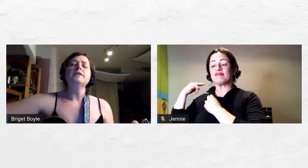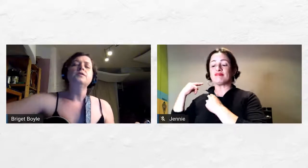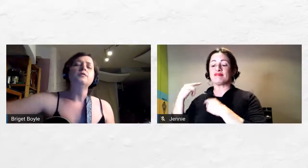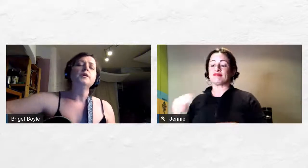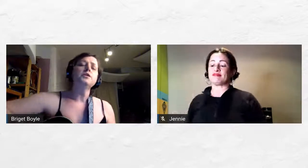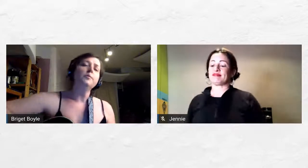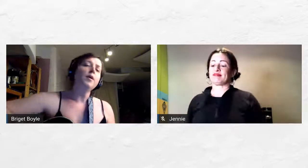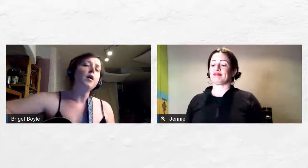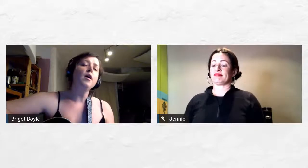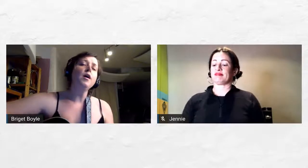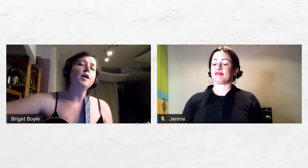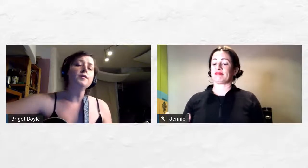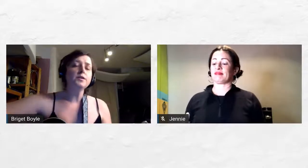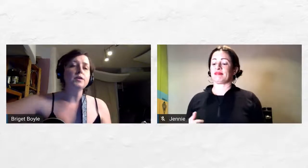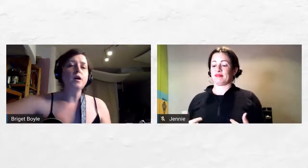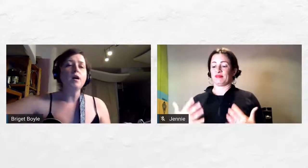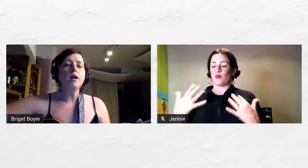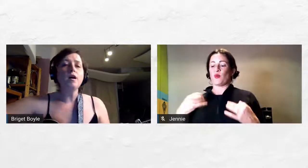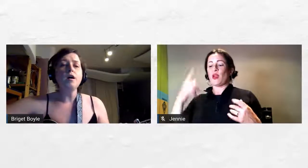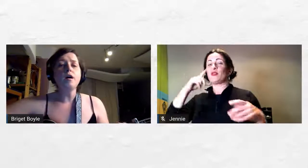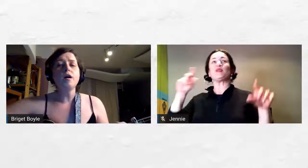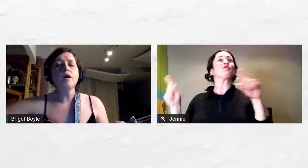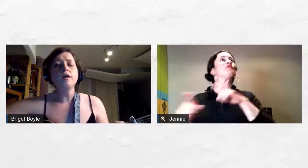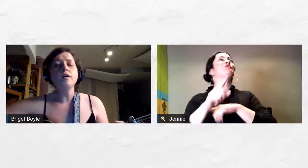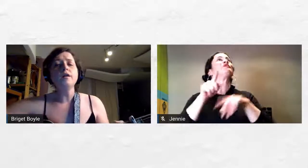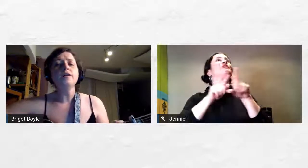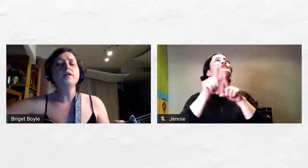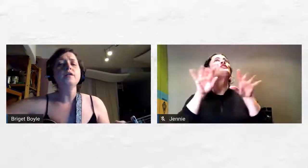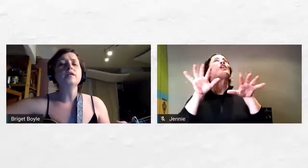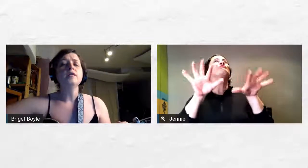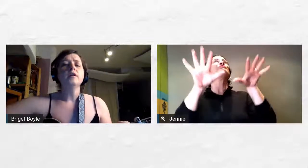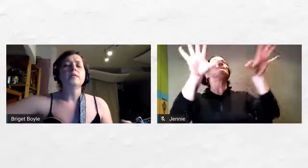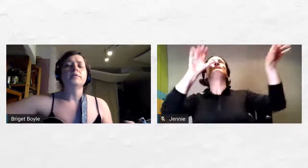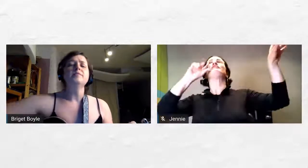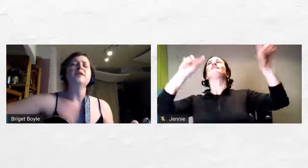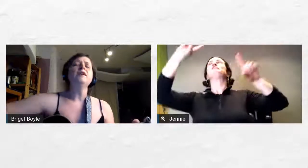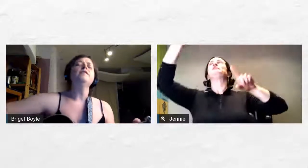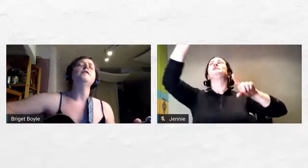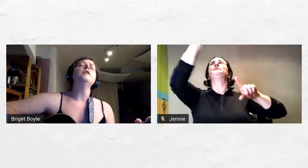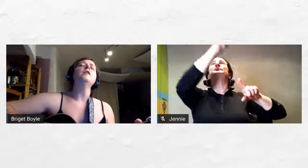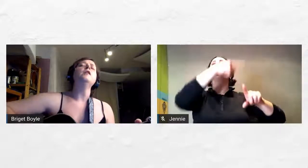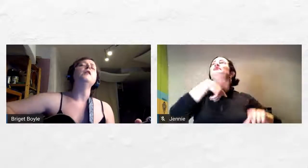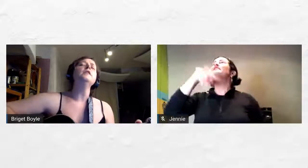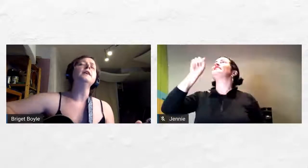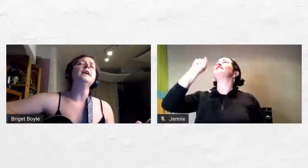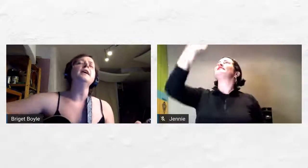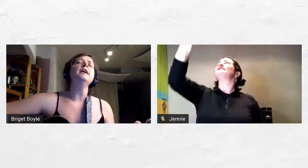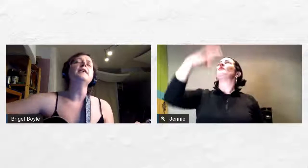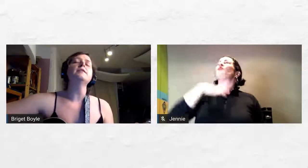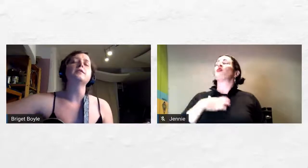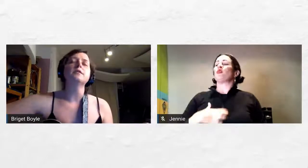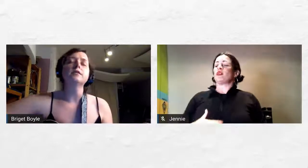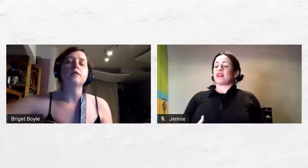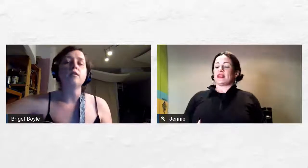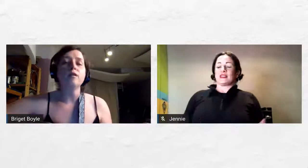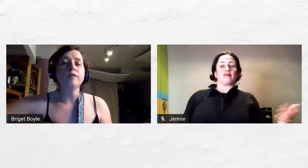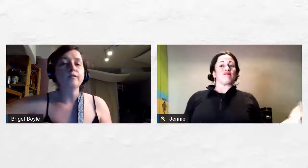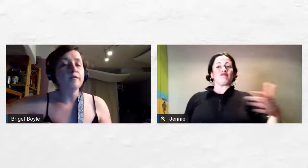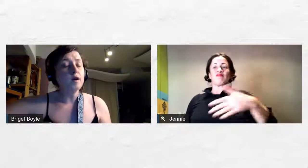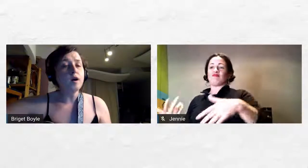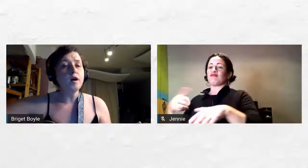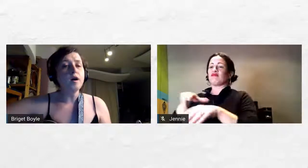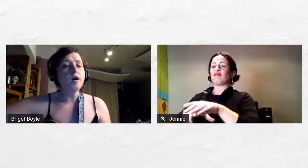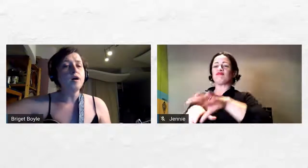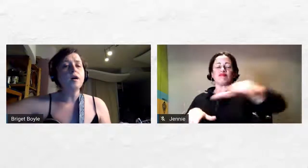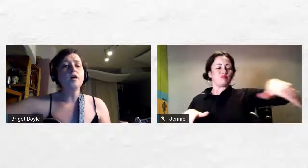Wanna catch a wish upon a star, put my foot on the gas and go